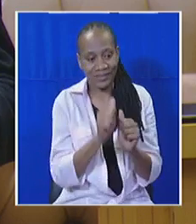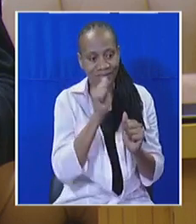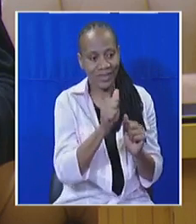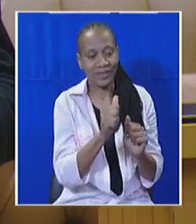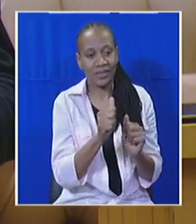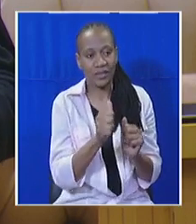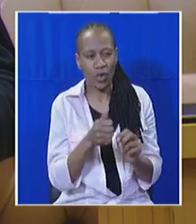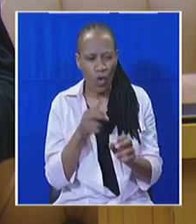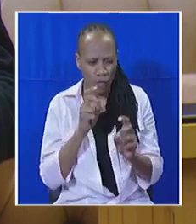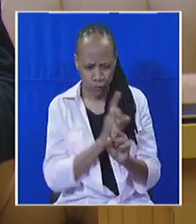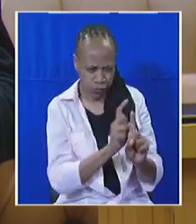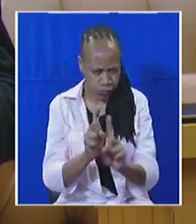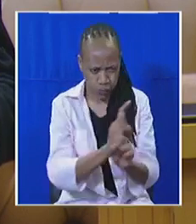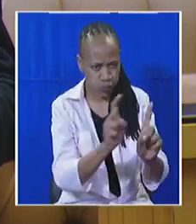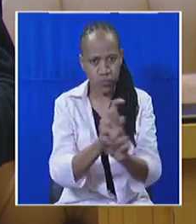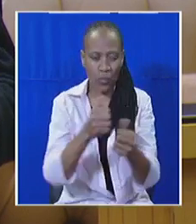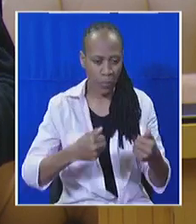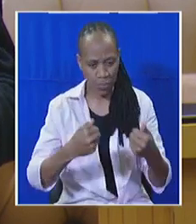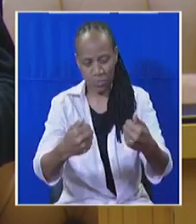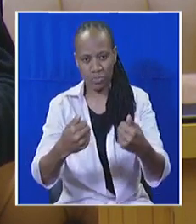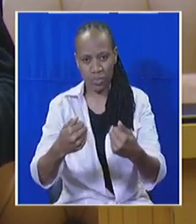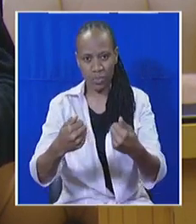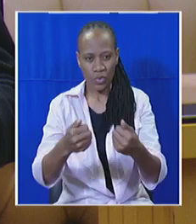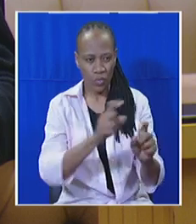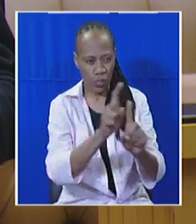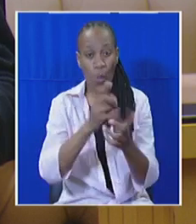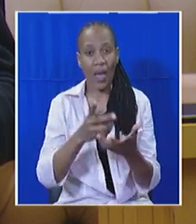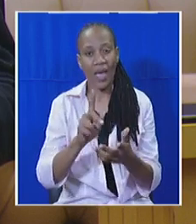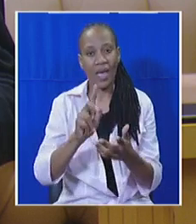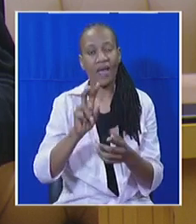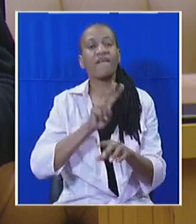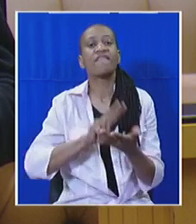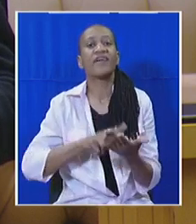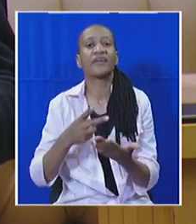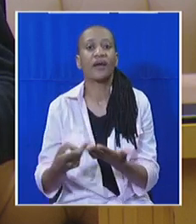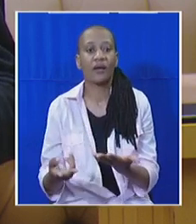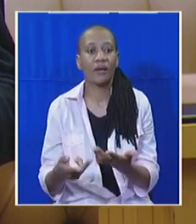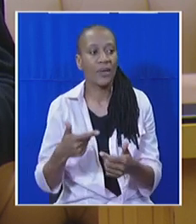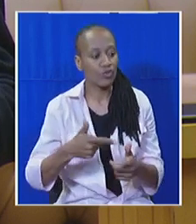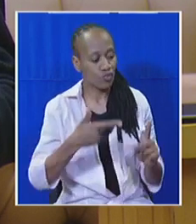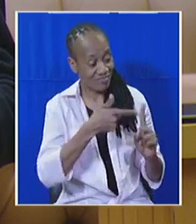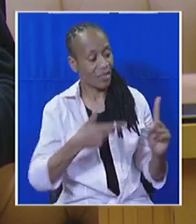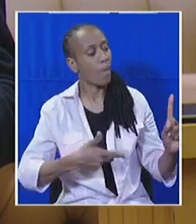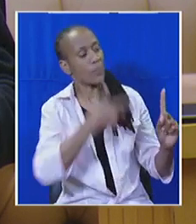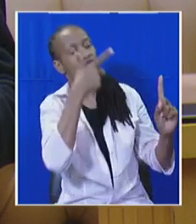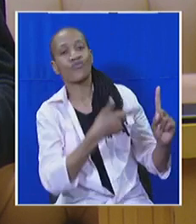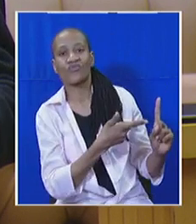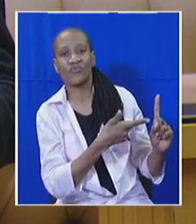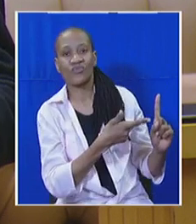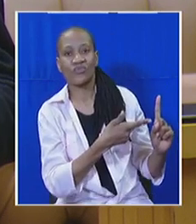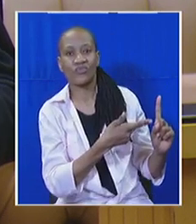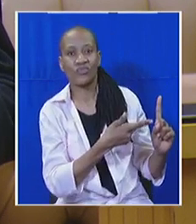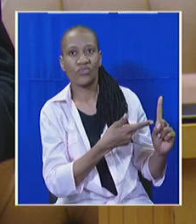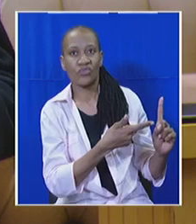suspected armed robbers on the road between Siloam and Thohoyandou when he was finally shot. And finally notes that Warrant Officer Mabada,